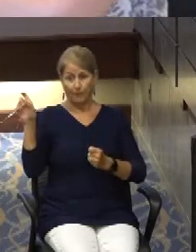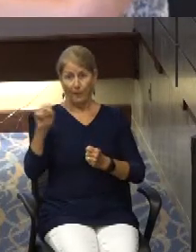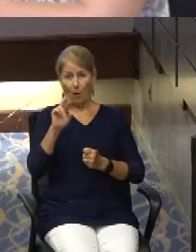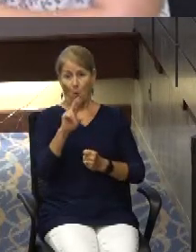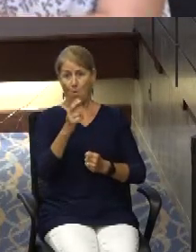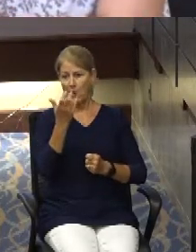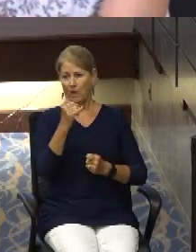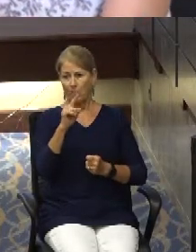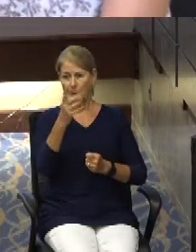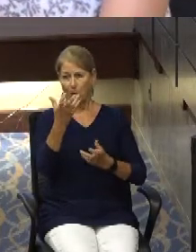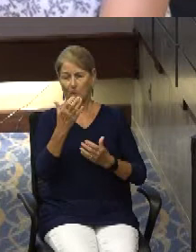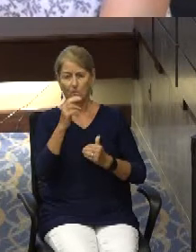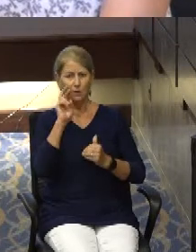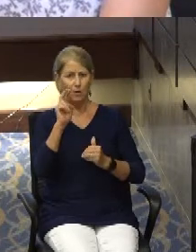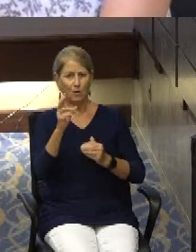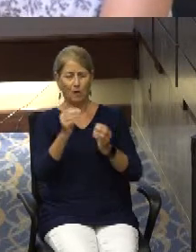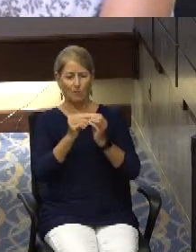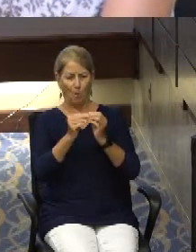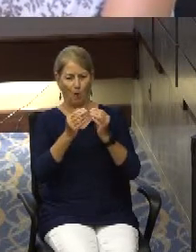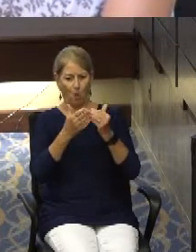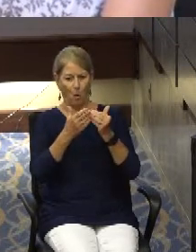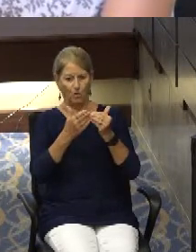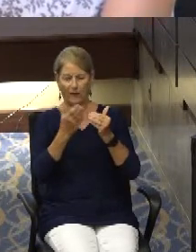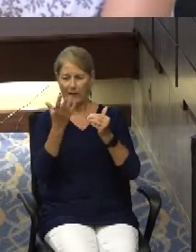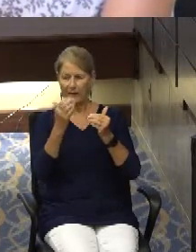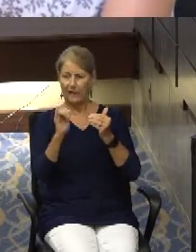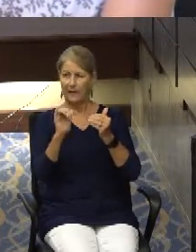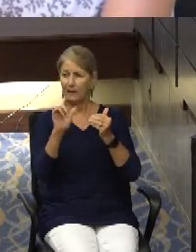to look more closely at any of our